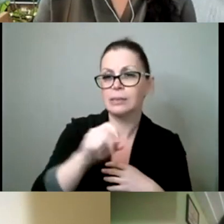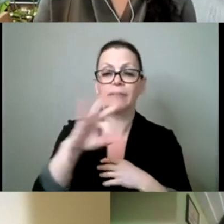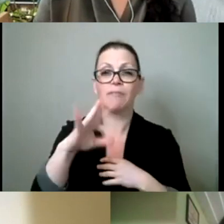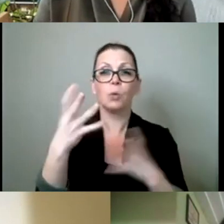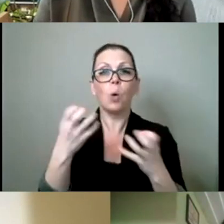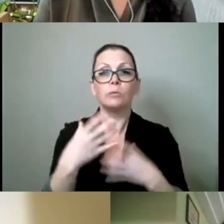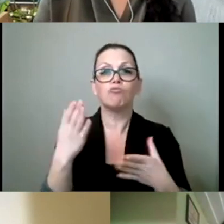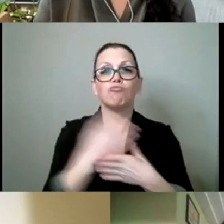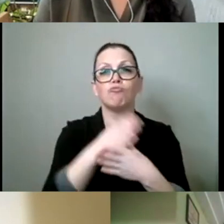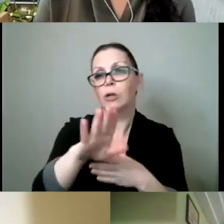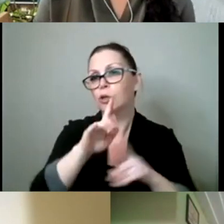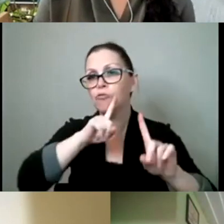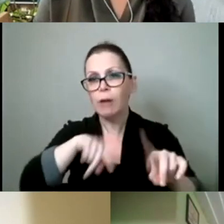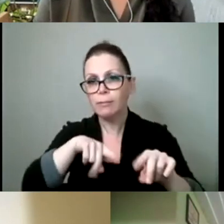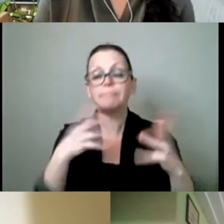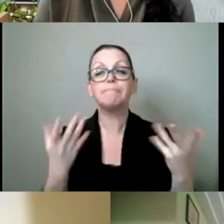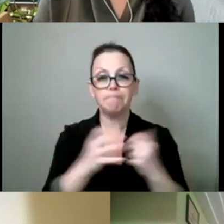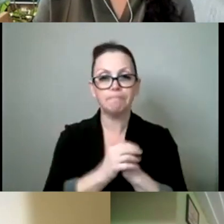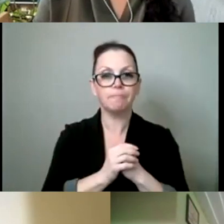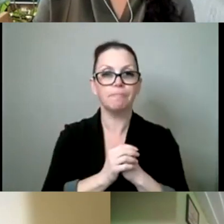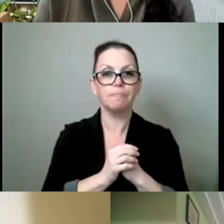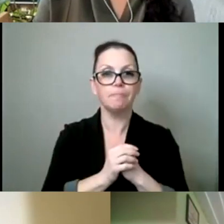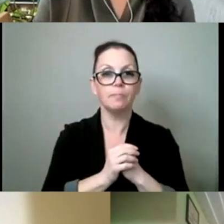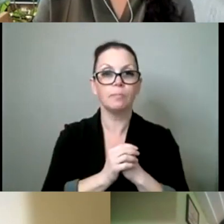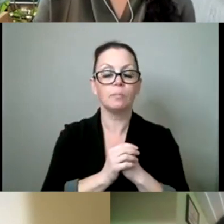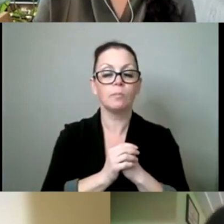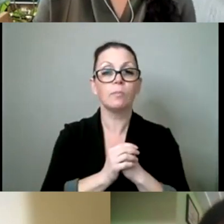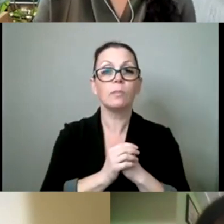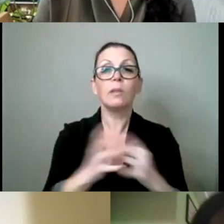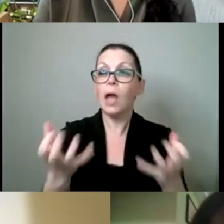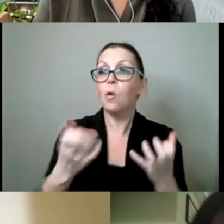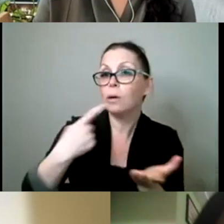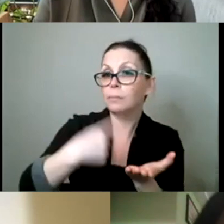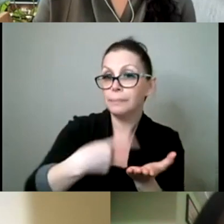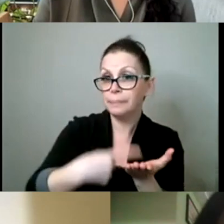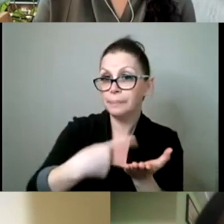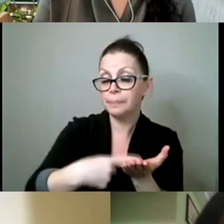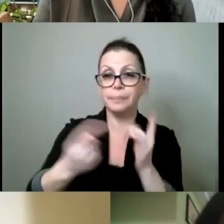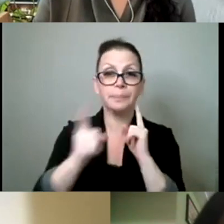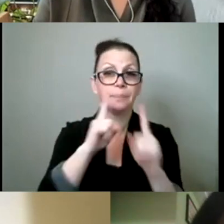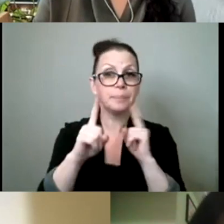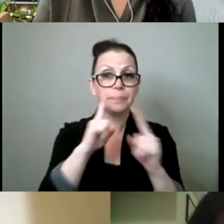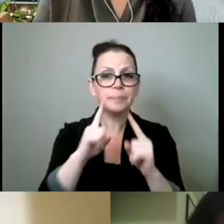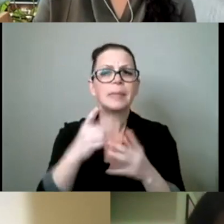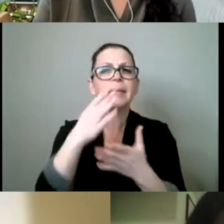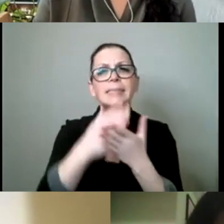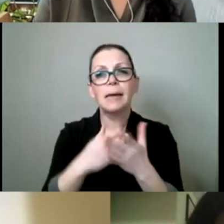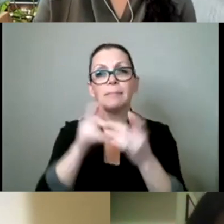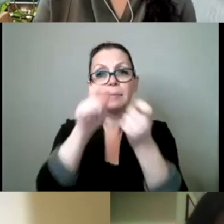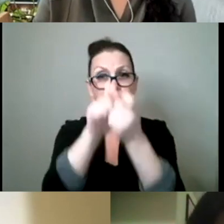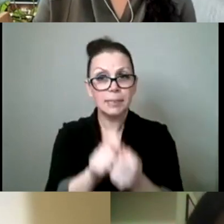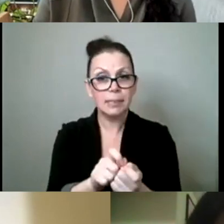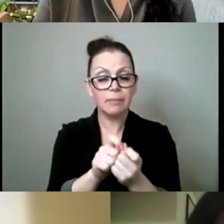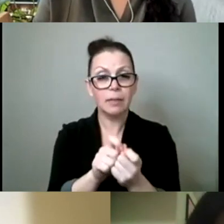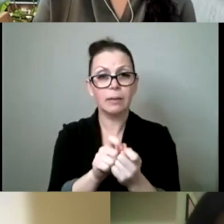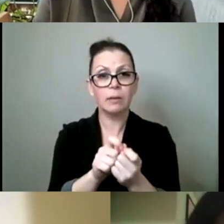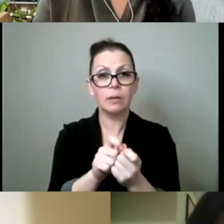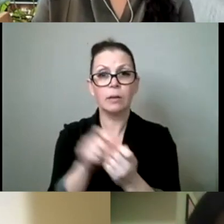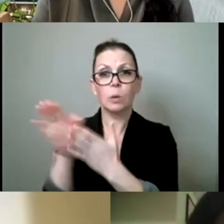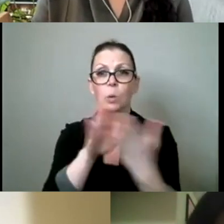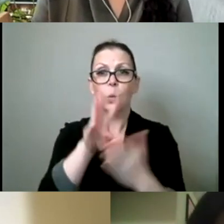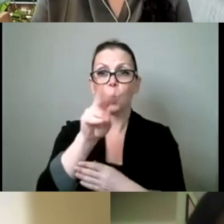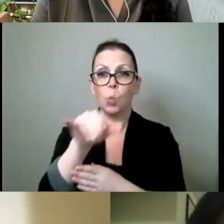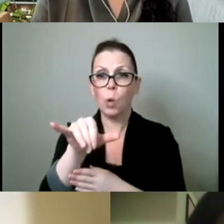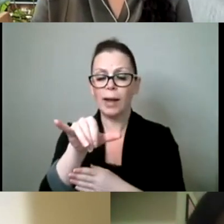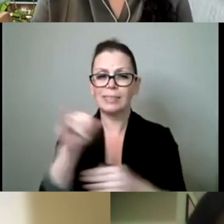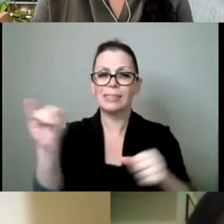that, please do in a moment. So I wanted to talk about some of the specific ways the industry could